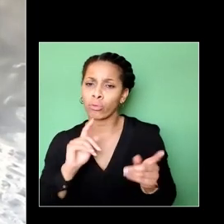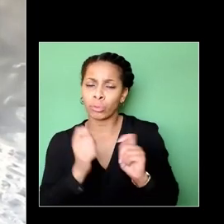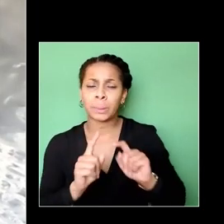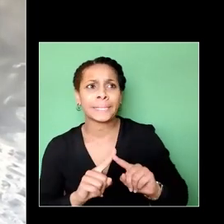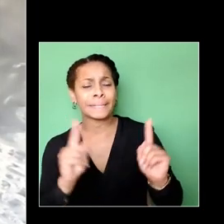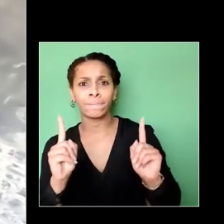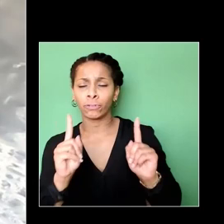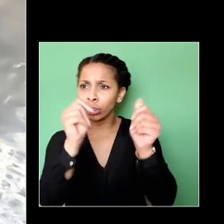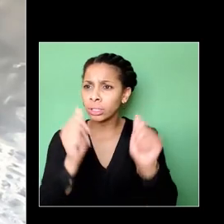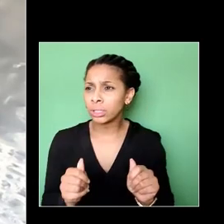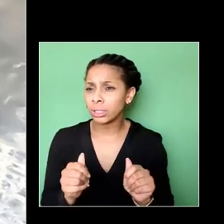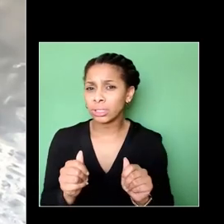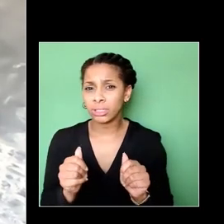too.